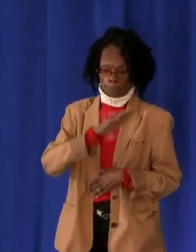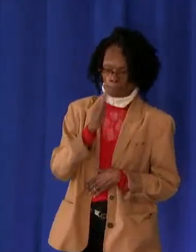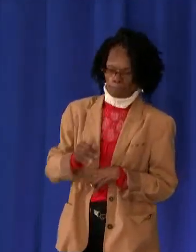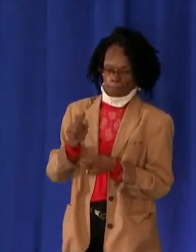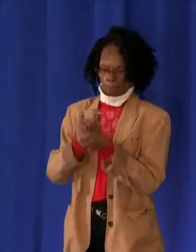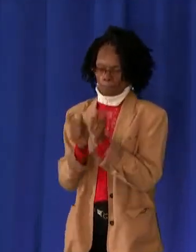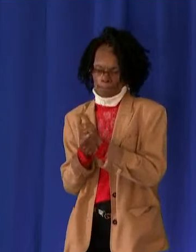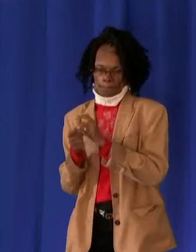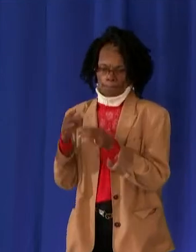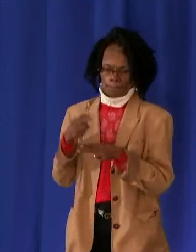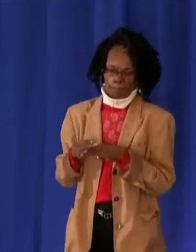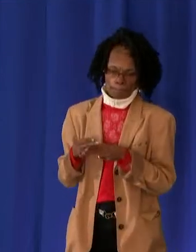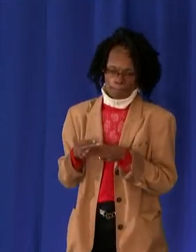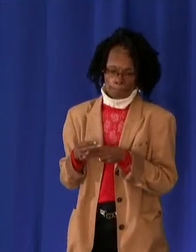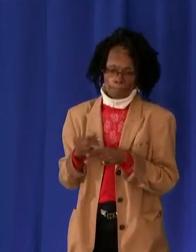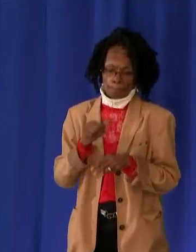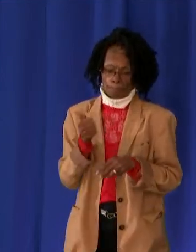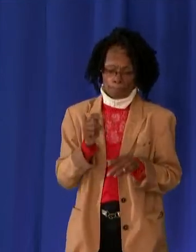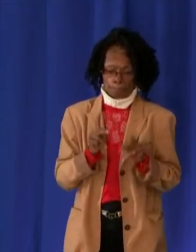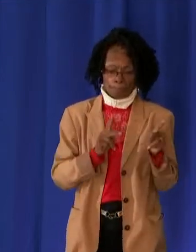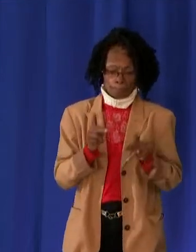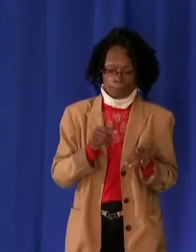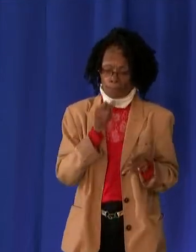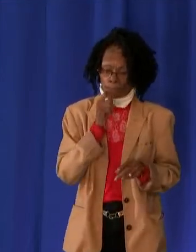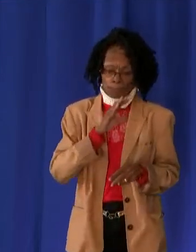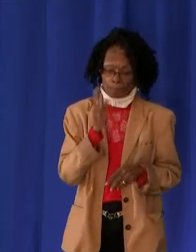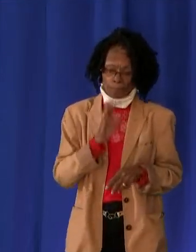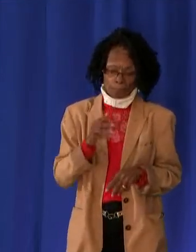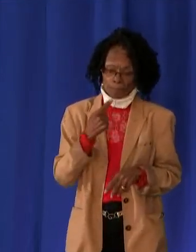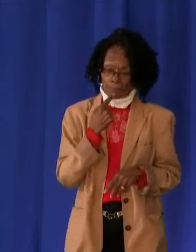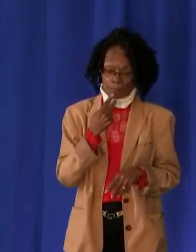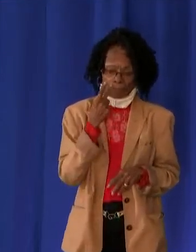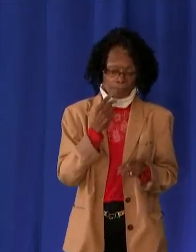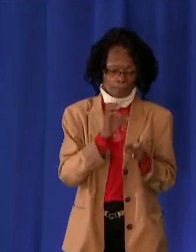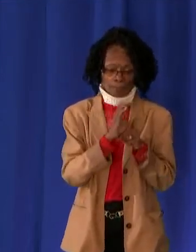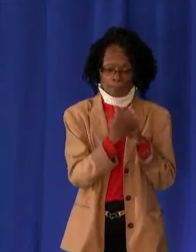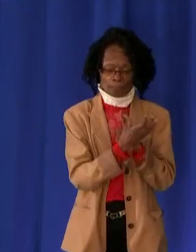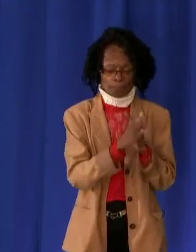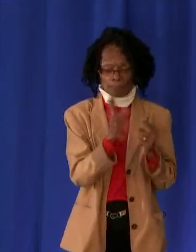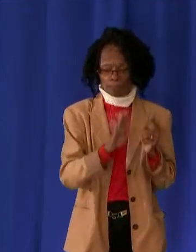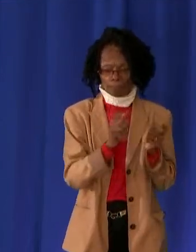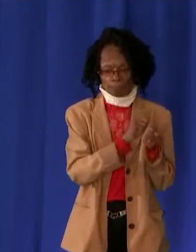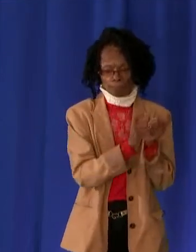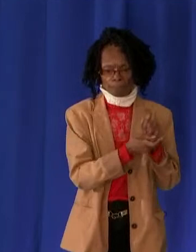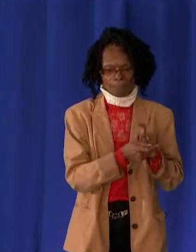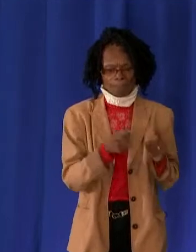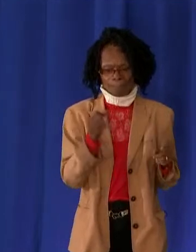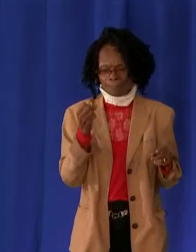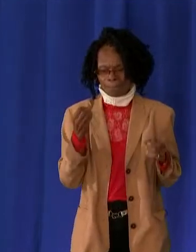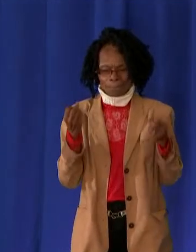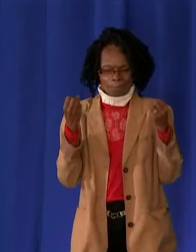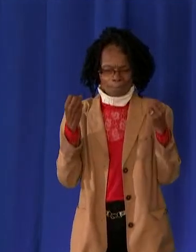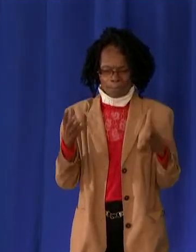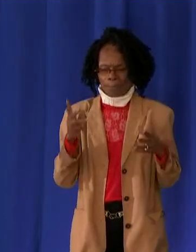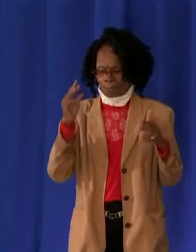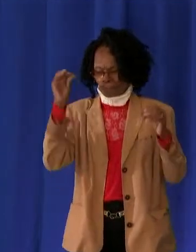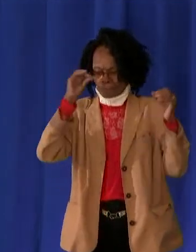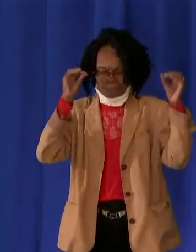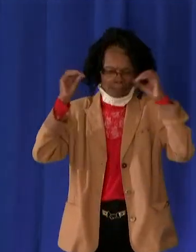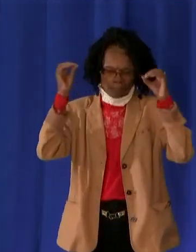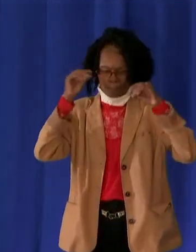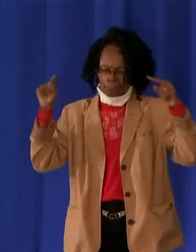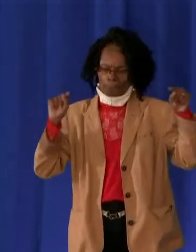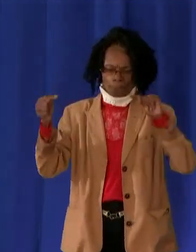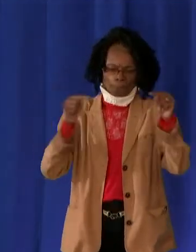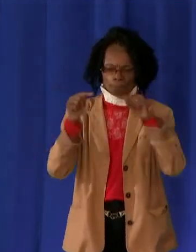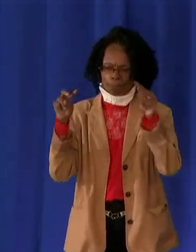change, and we've seen the name change. Others have said, never will we see the culture change. And so we know that these